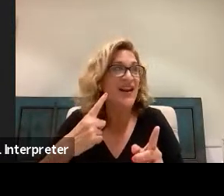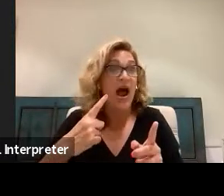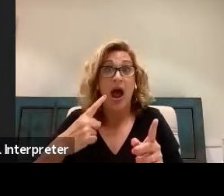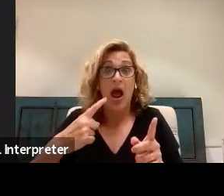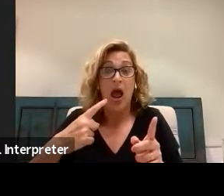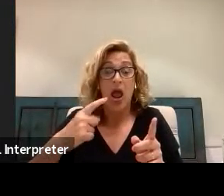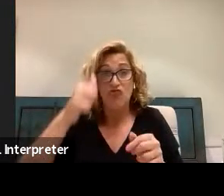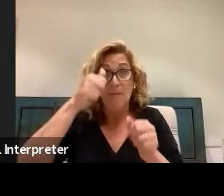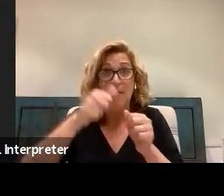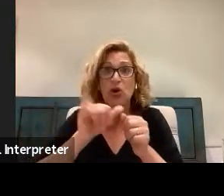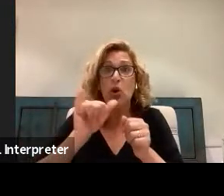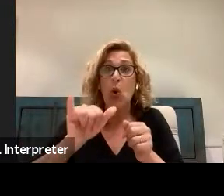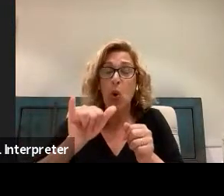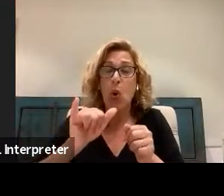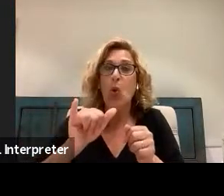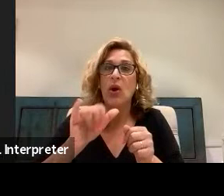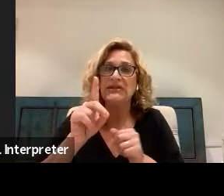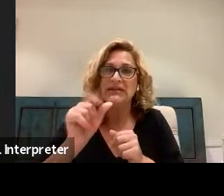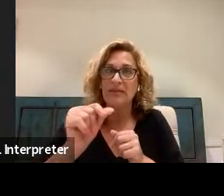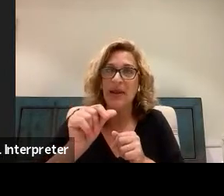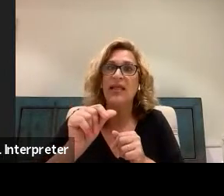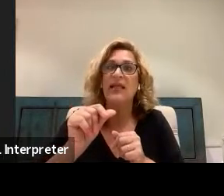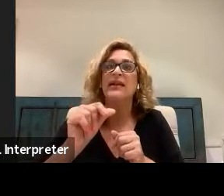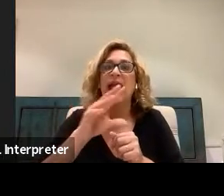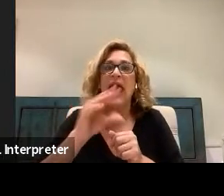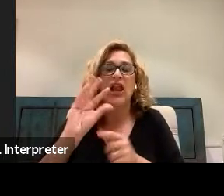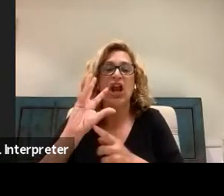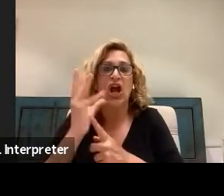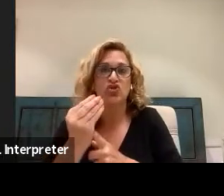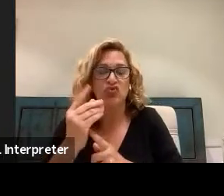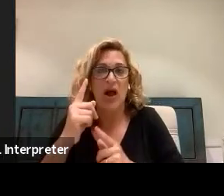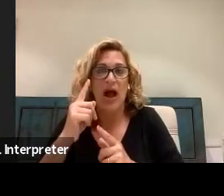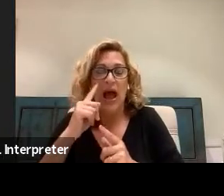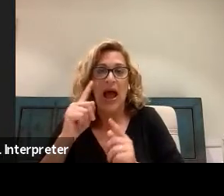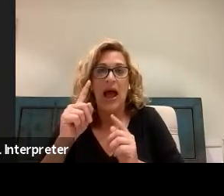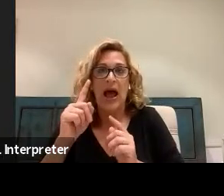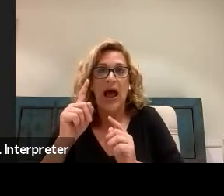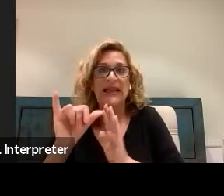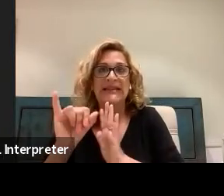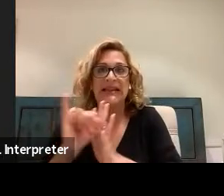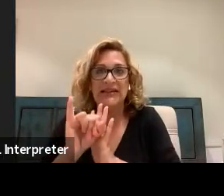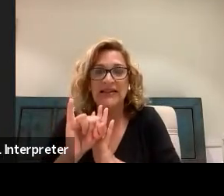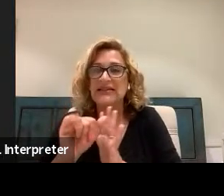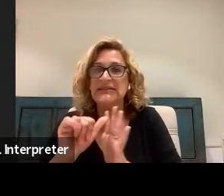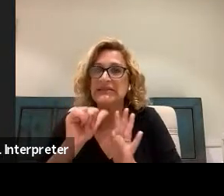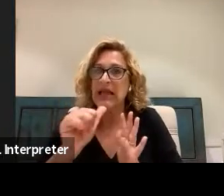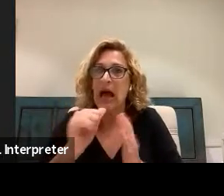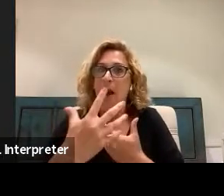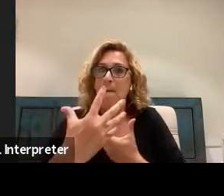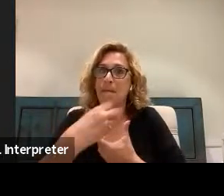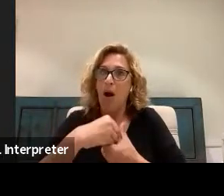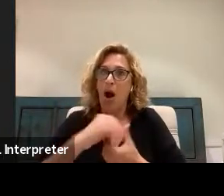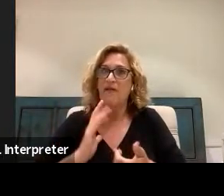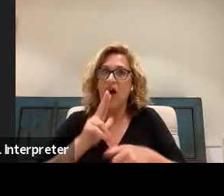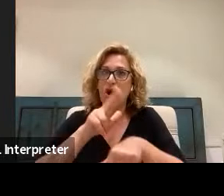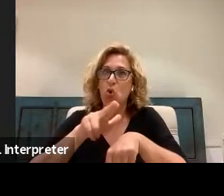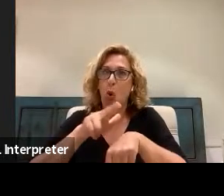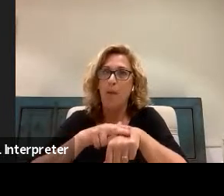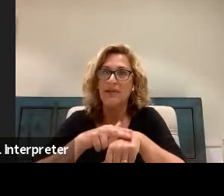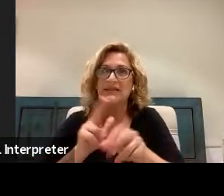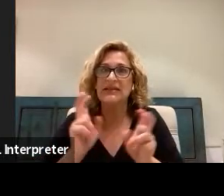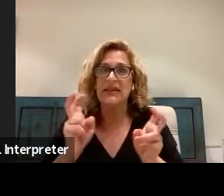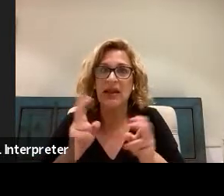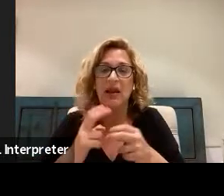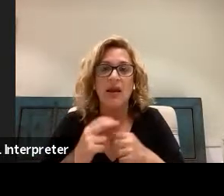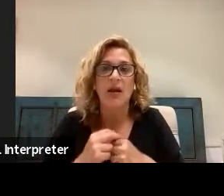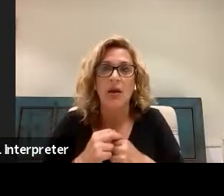cultural identity is still not part of our normalcy. It's not part